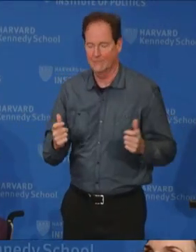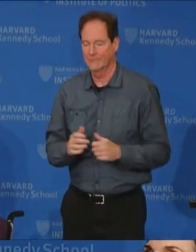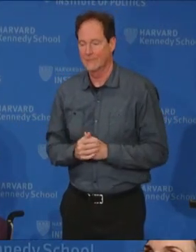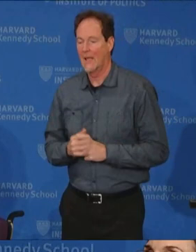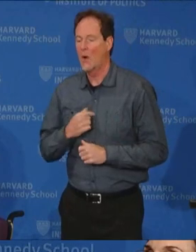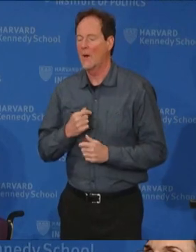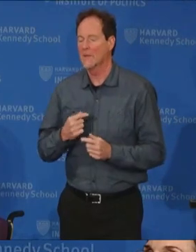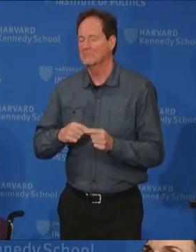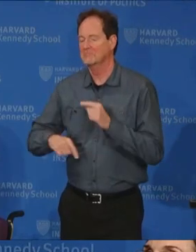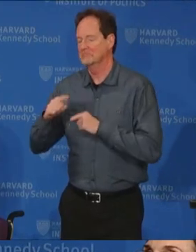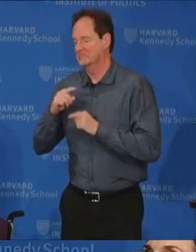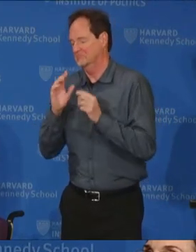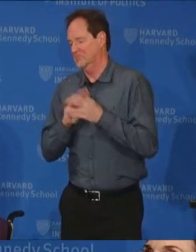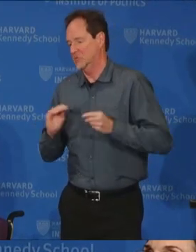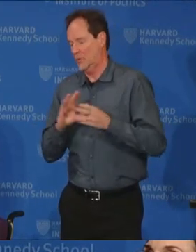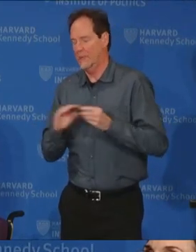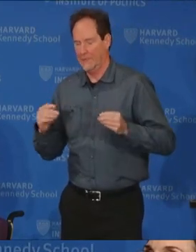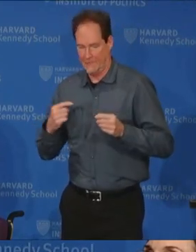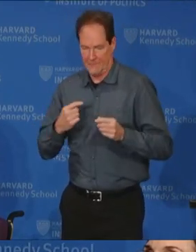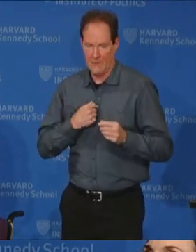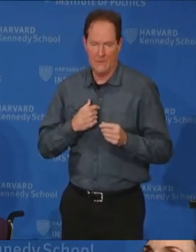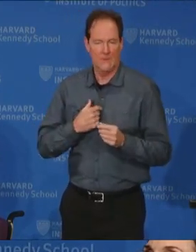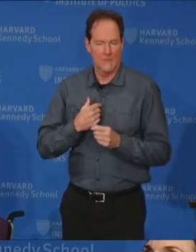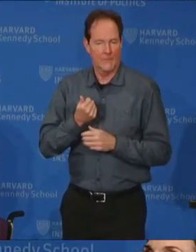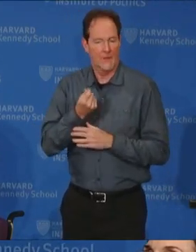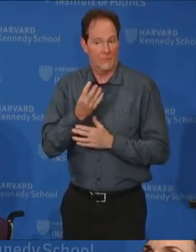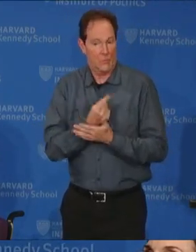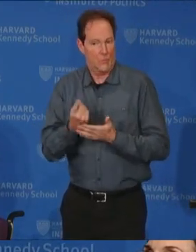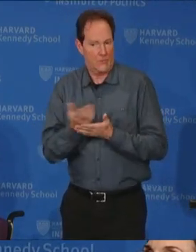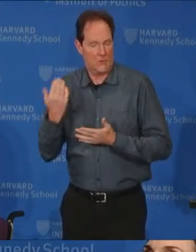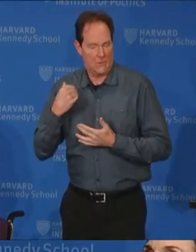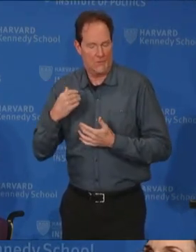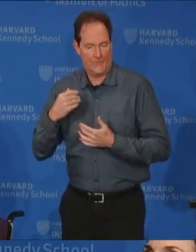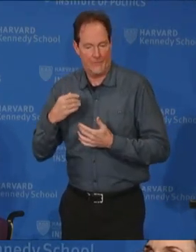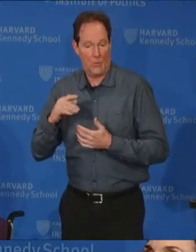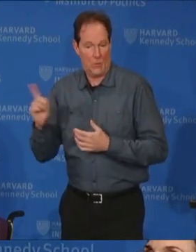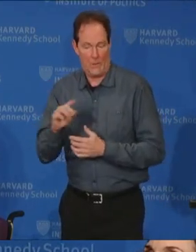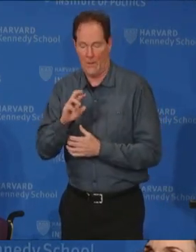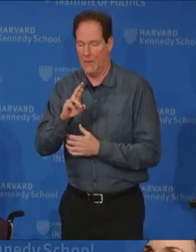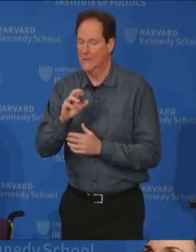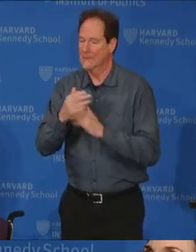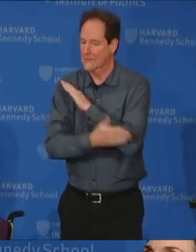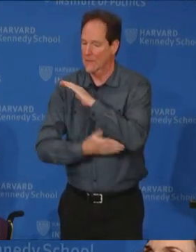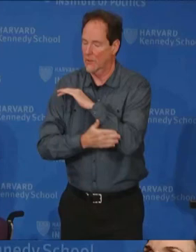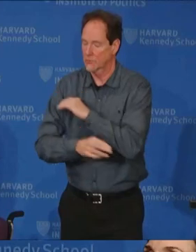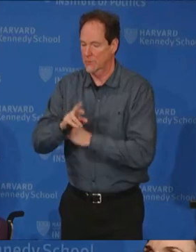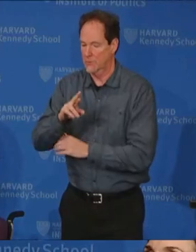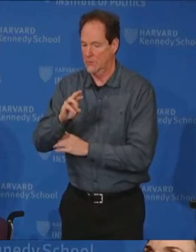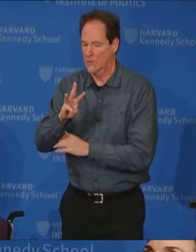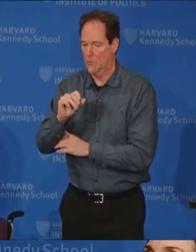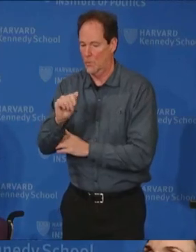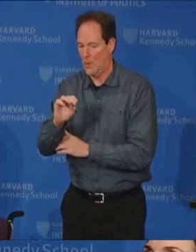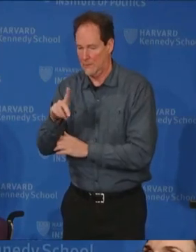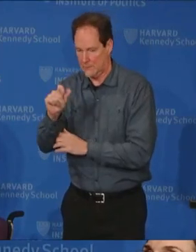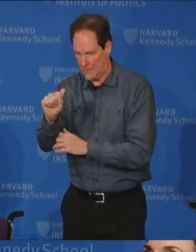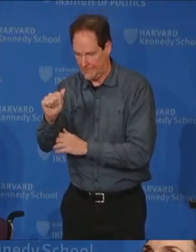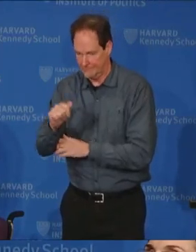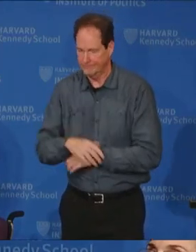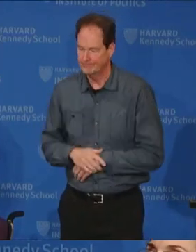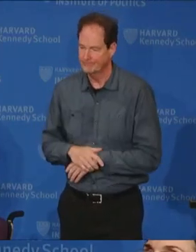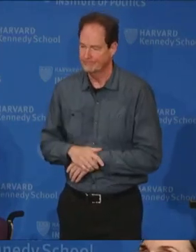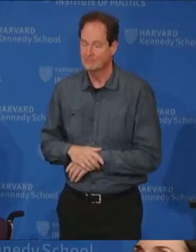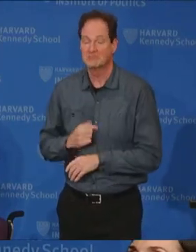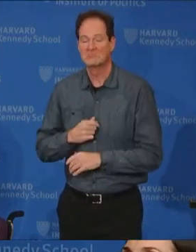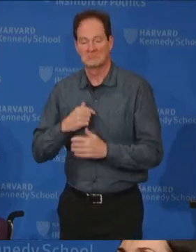a story that I had a few weeks ago, actually in Rwanda, and I'll explain why I'm even talking about this. I